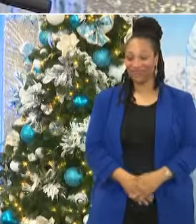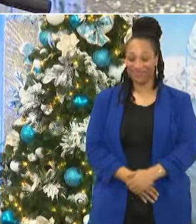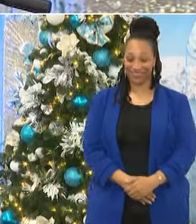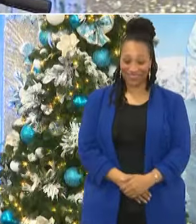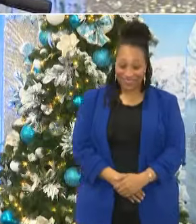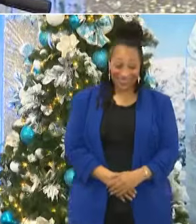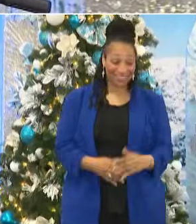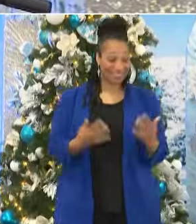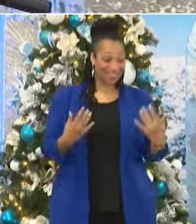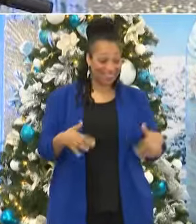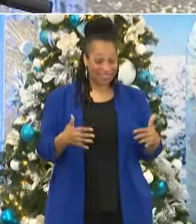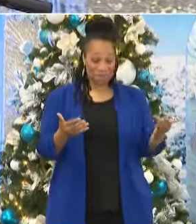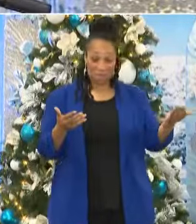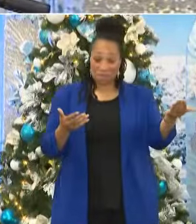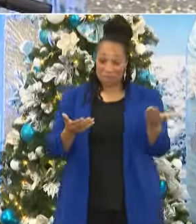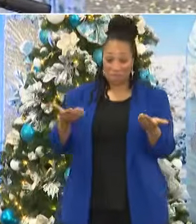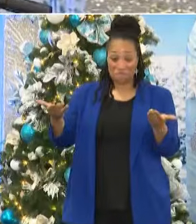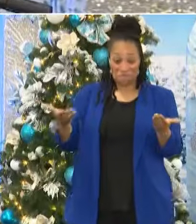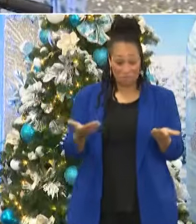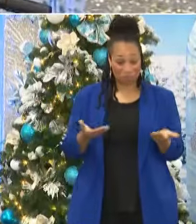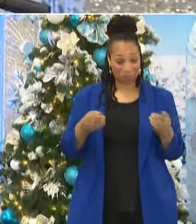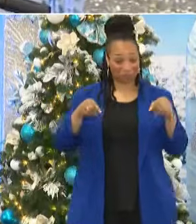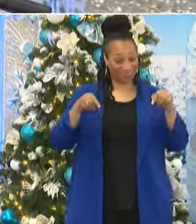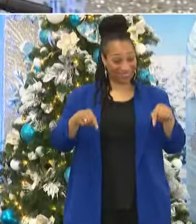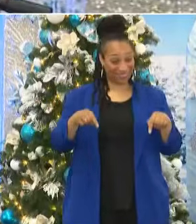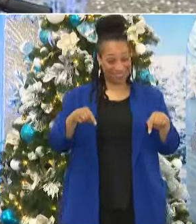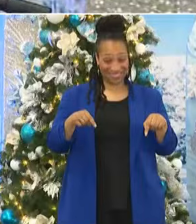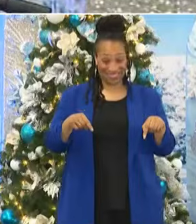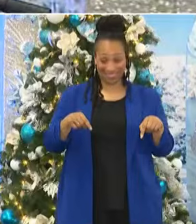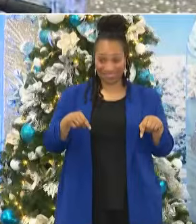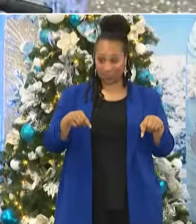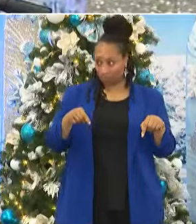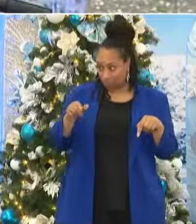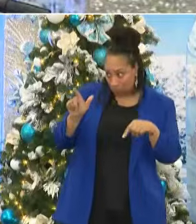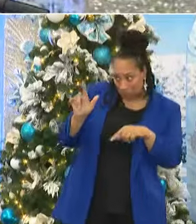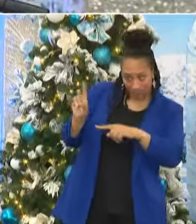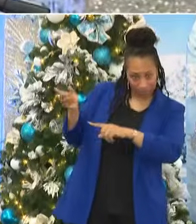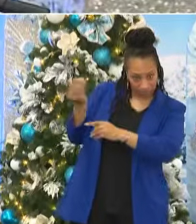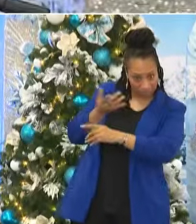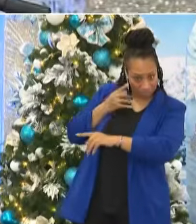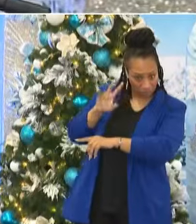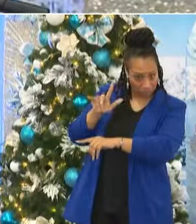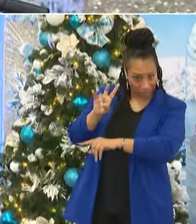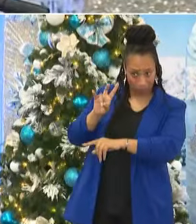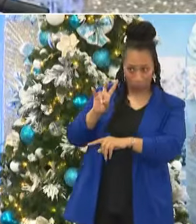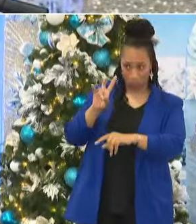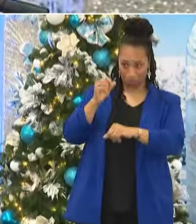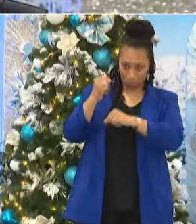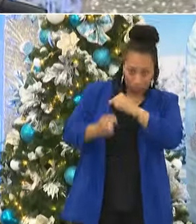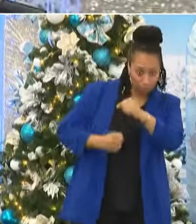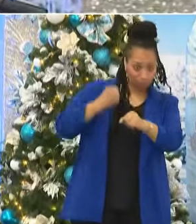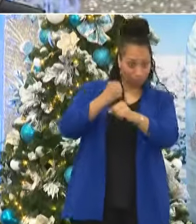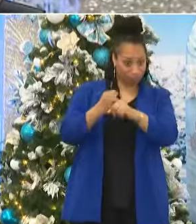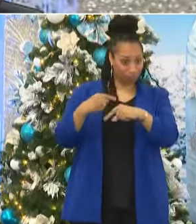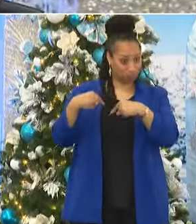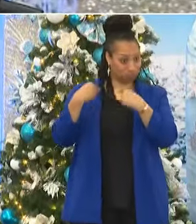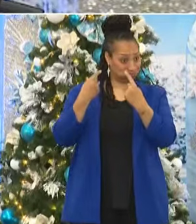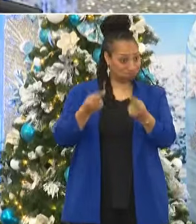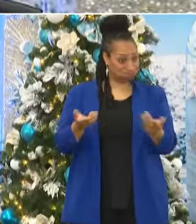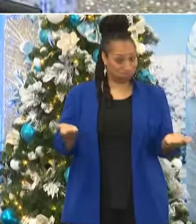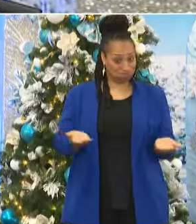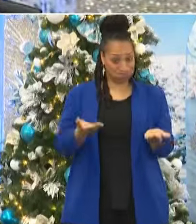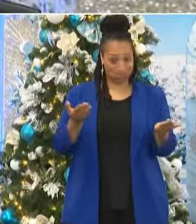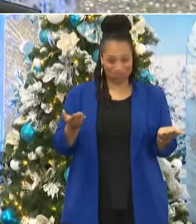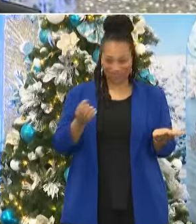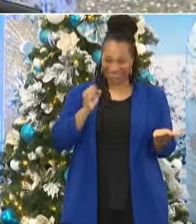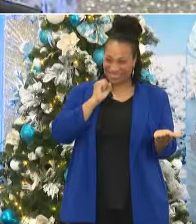Welcome to the, did she say 27th Mayor's Senior Holiday Party?